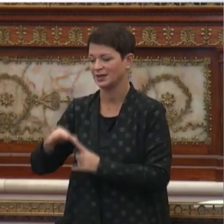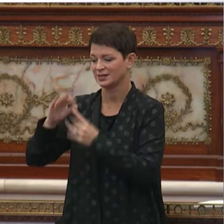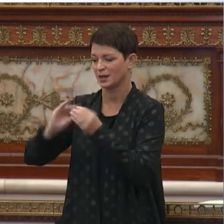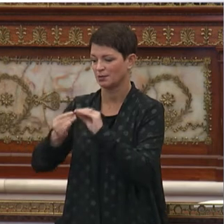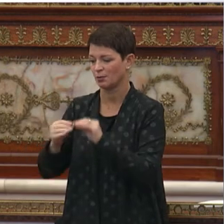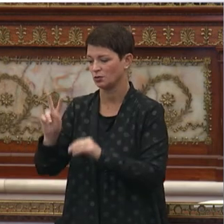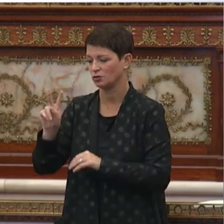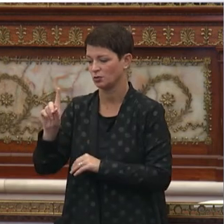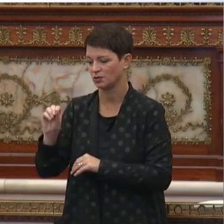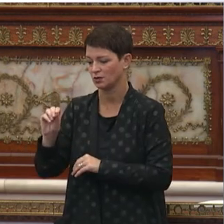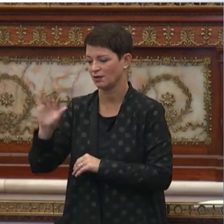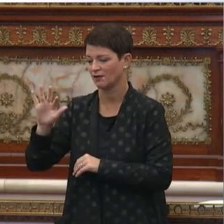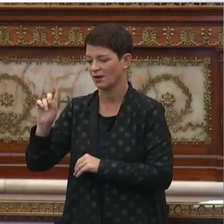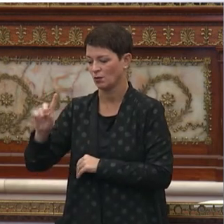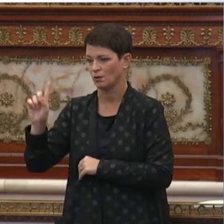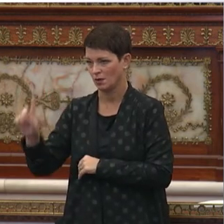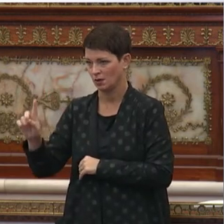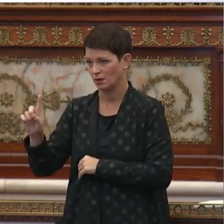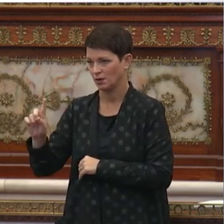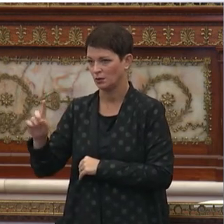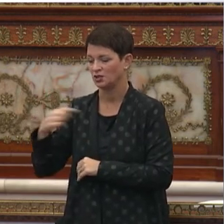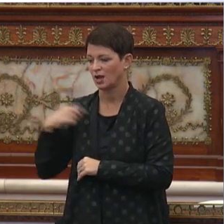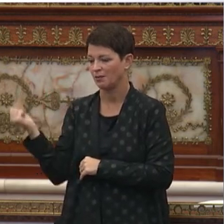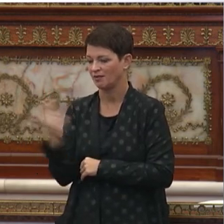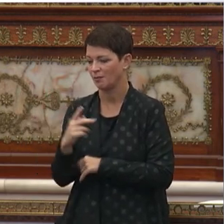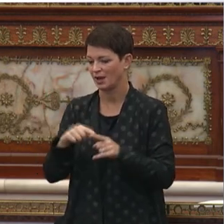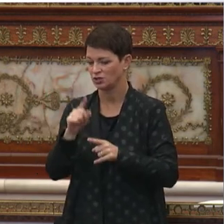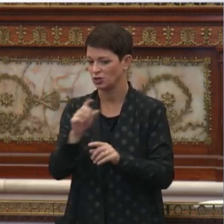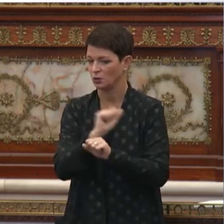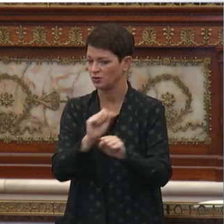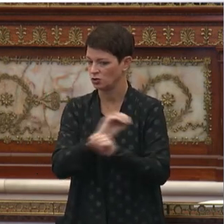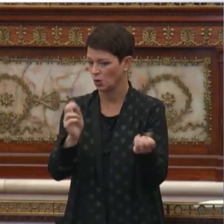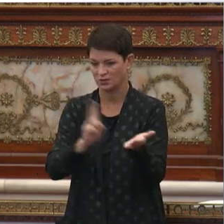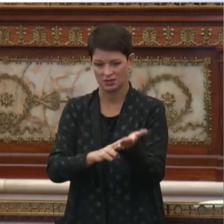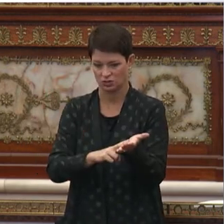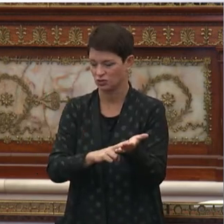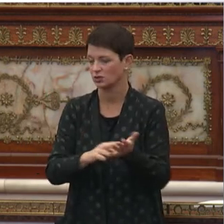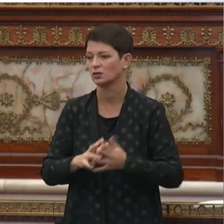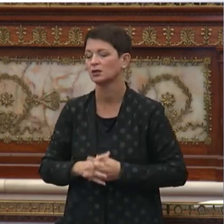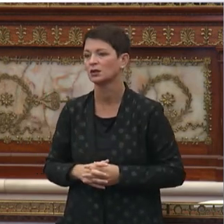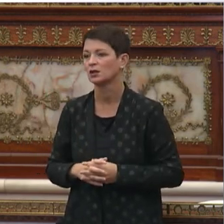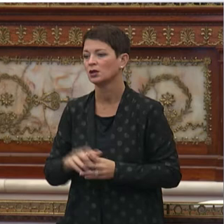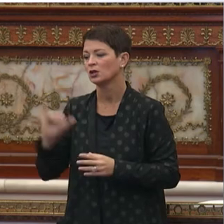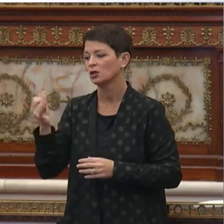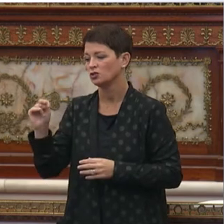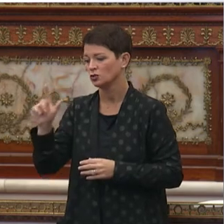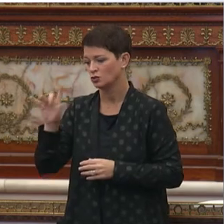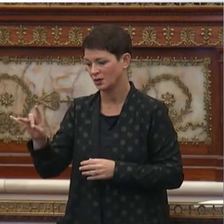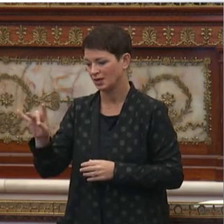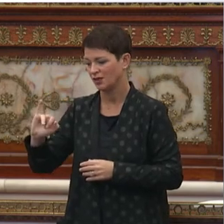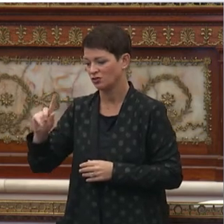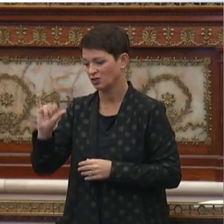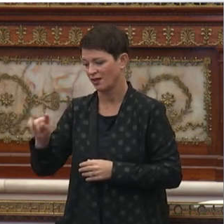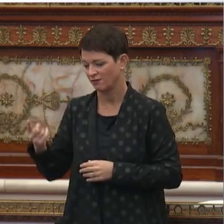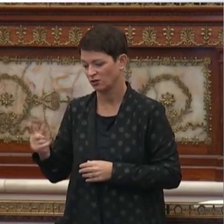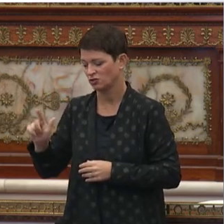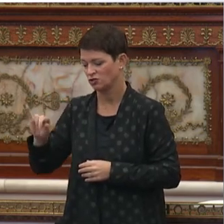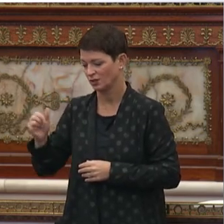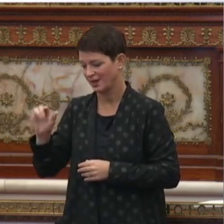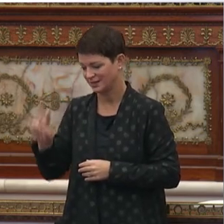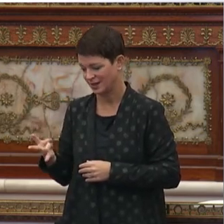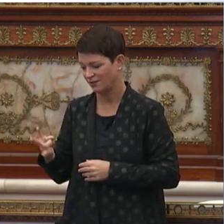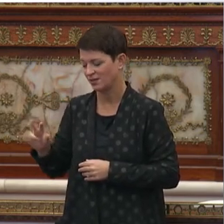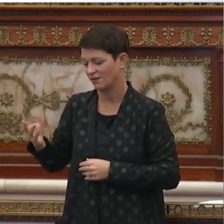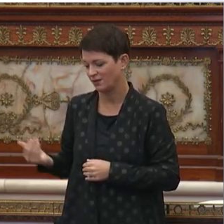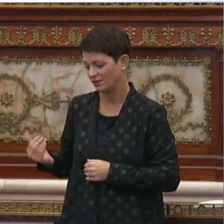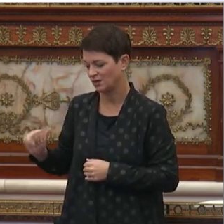number 210511, which I am returning without my signature. And that on June 28, July 1, July 7, July